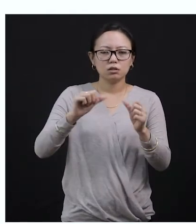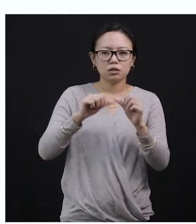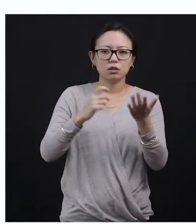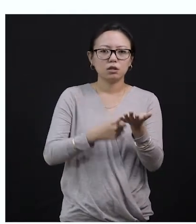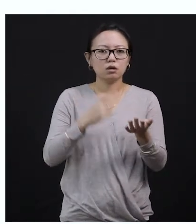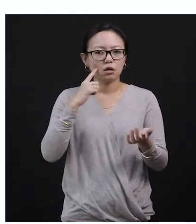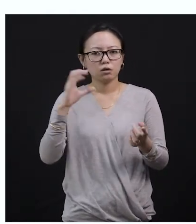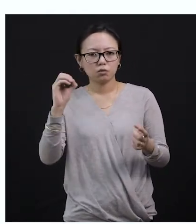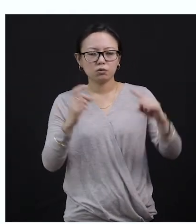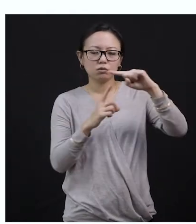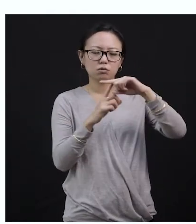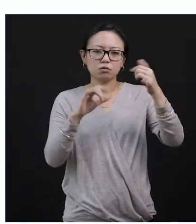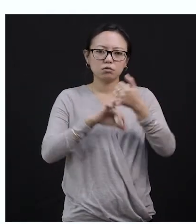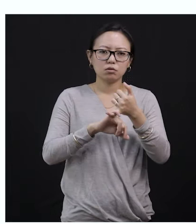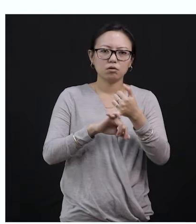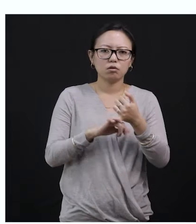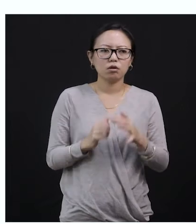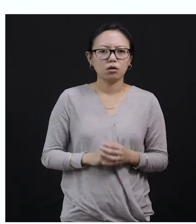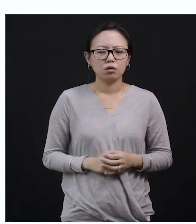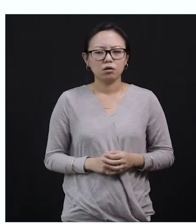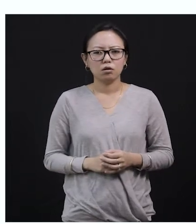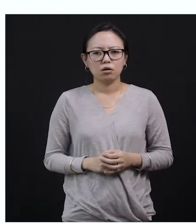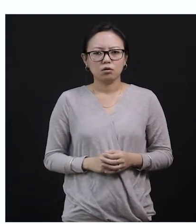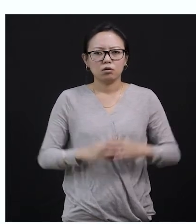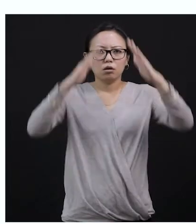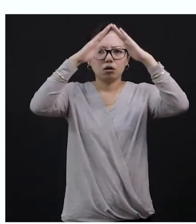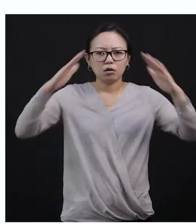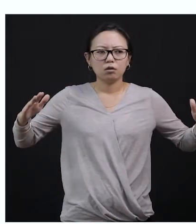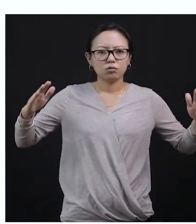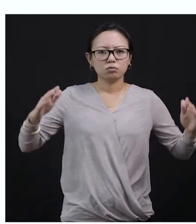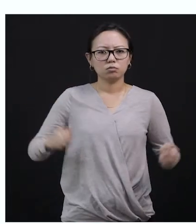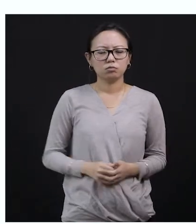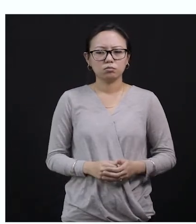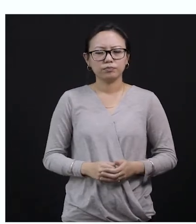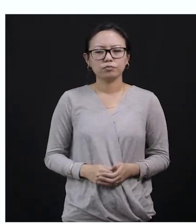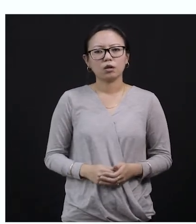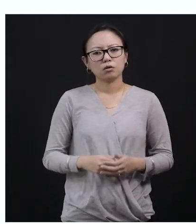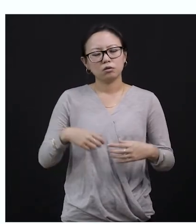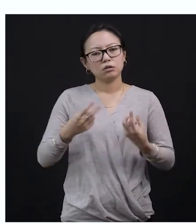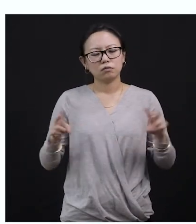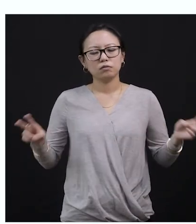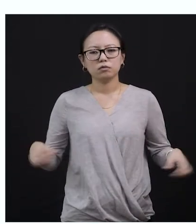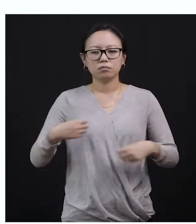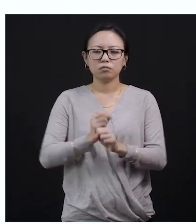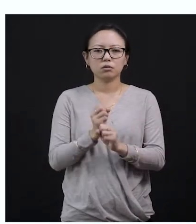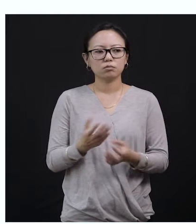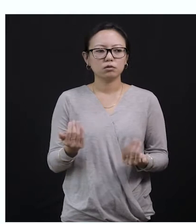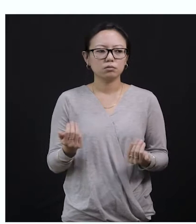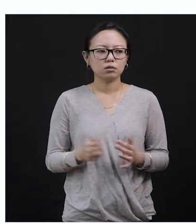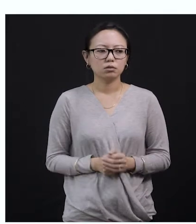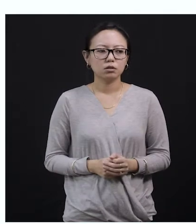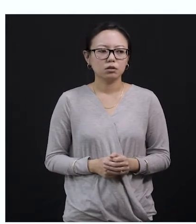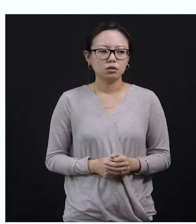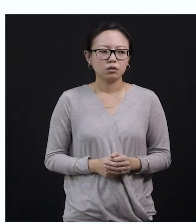the wars, that were used for making tents and houses, okay? Then talking about the trade has